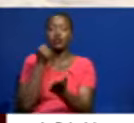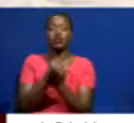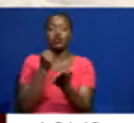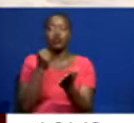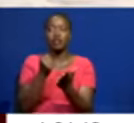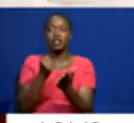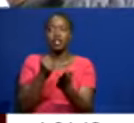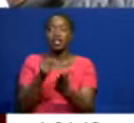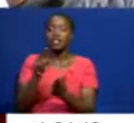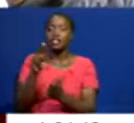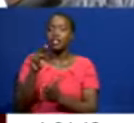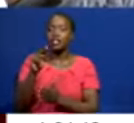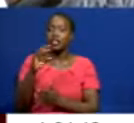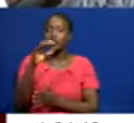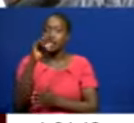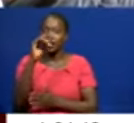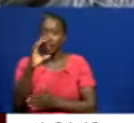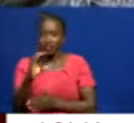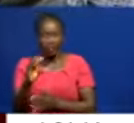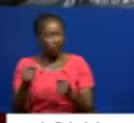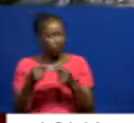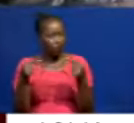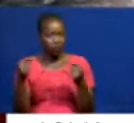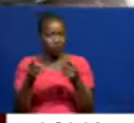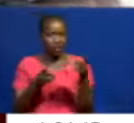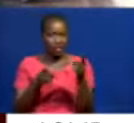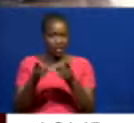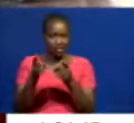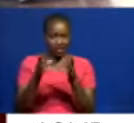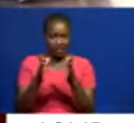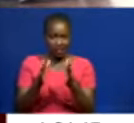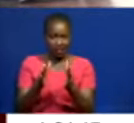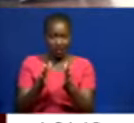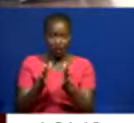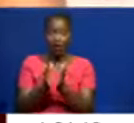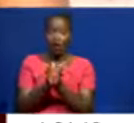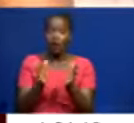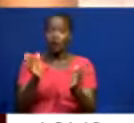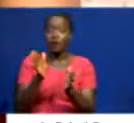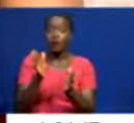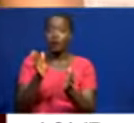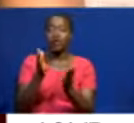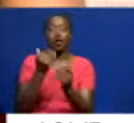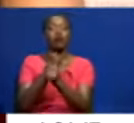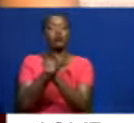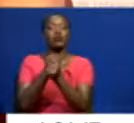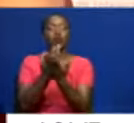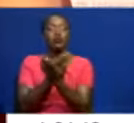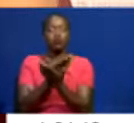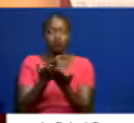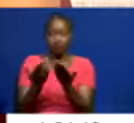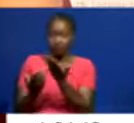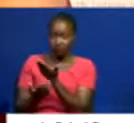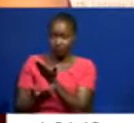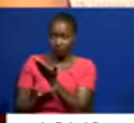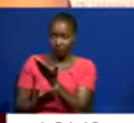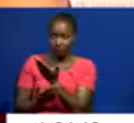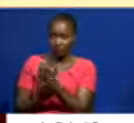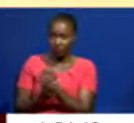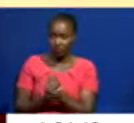opposed the nomination of the Director of Public Prosecution Noordin Haji.